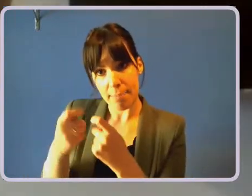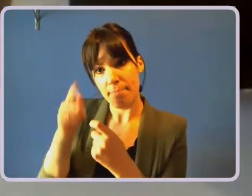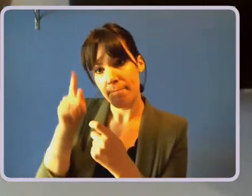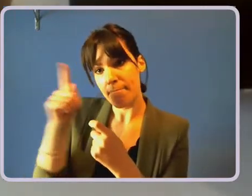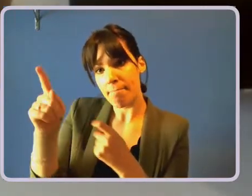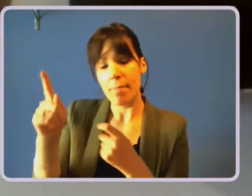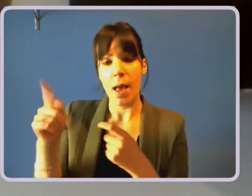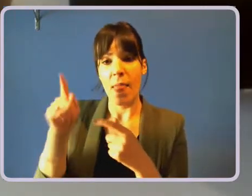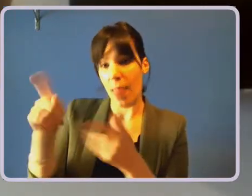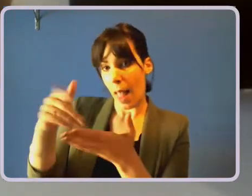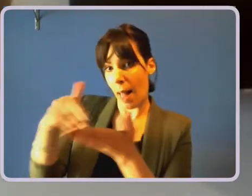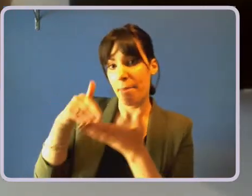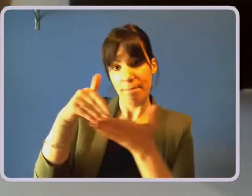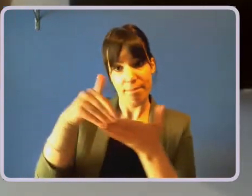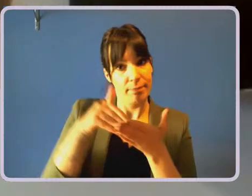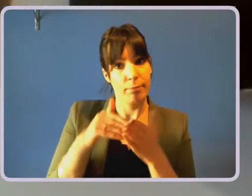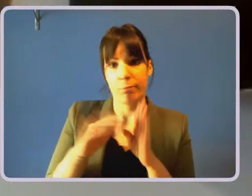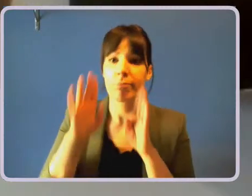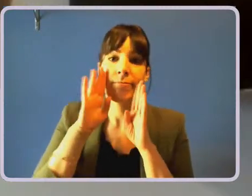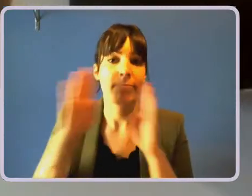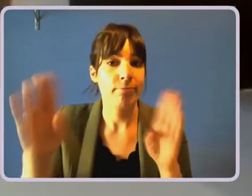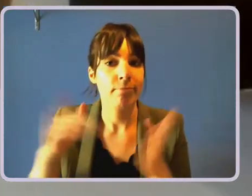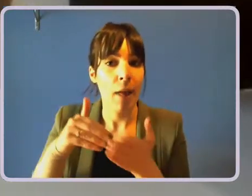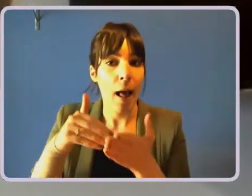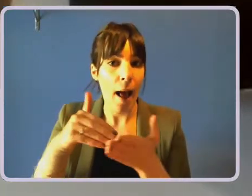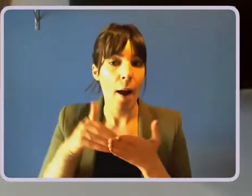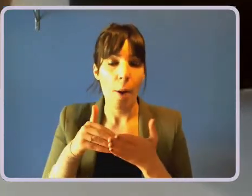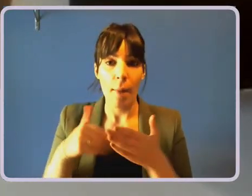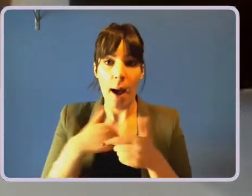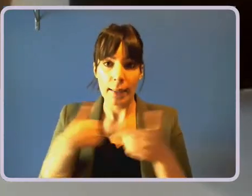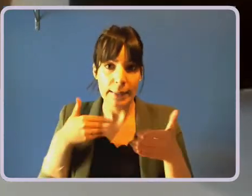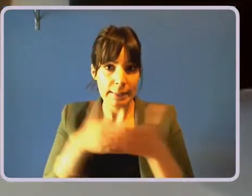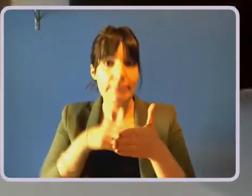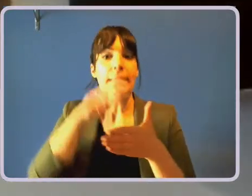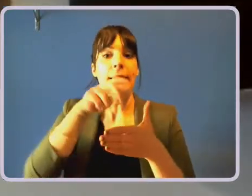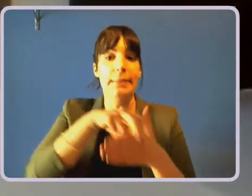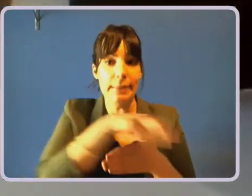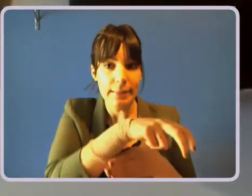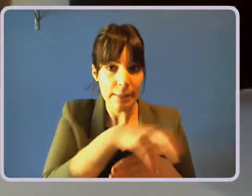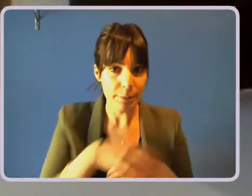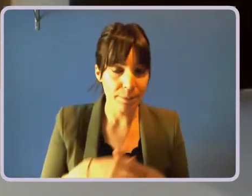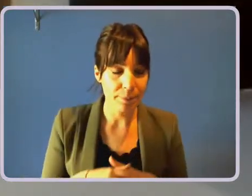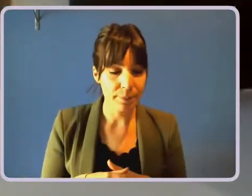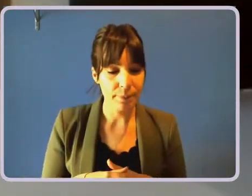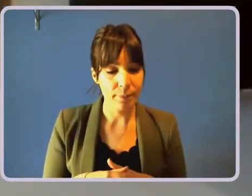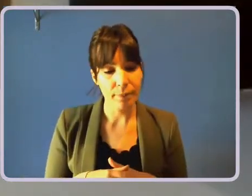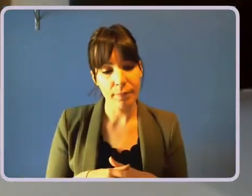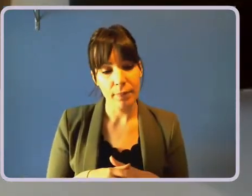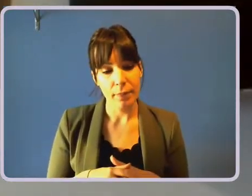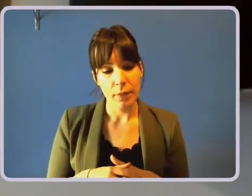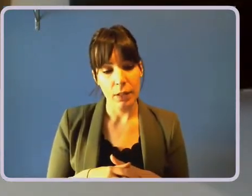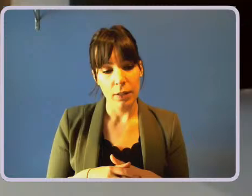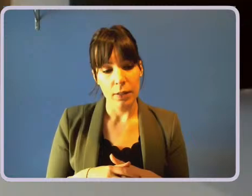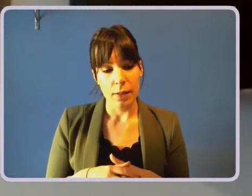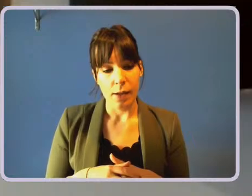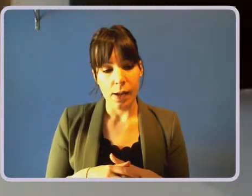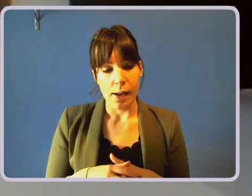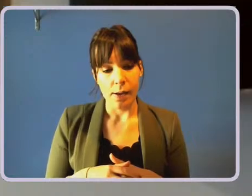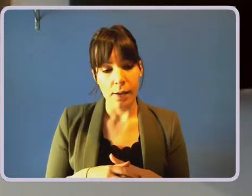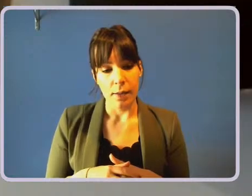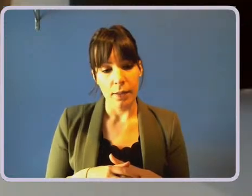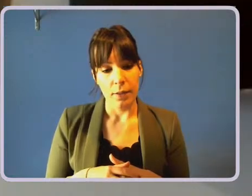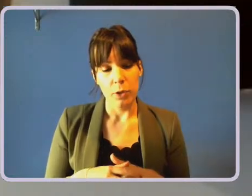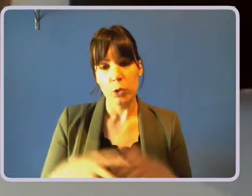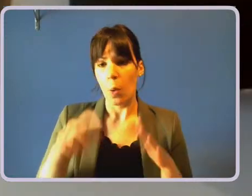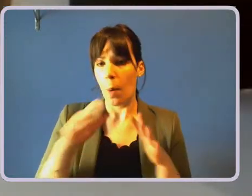somewhat. So they were wonderful in breaking down those barriers for us. We also had really, in saying about the support, Paul Malavasi from the Office for